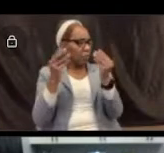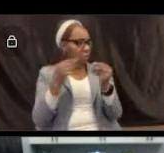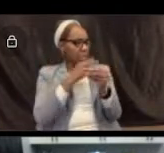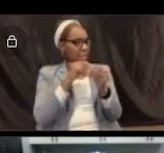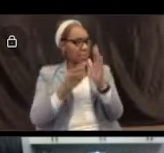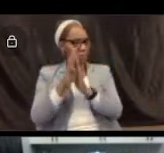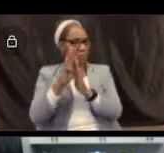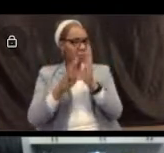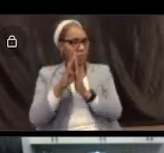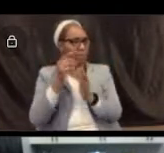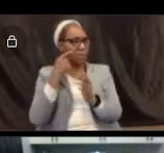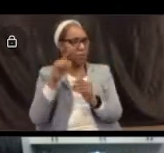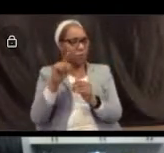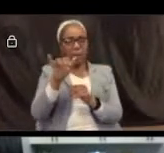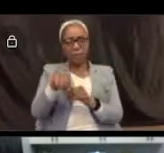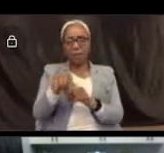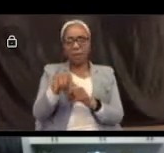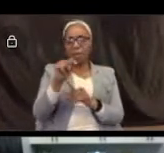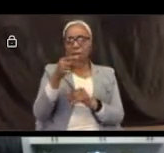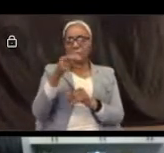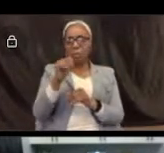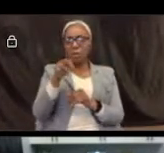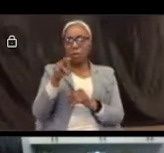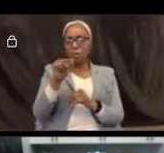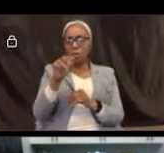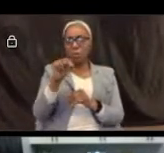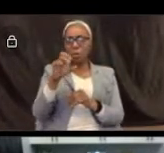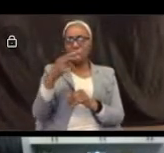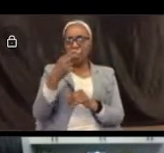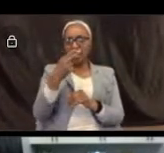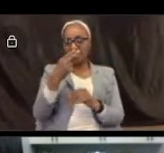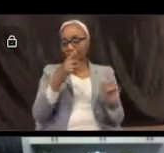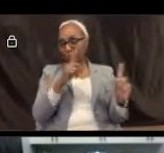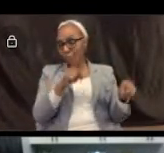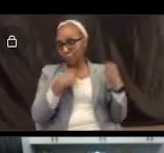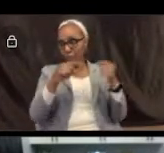ranch for the last 30 years.